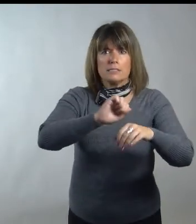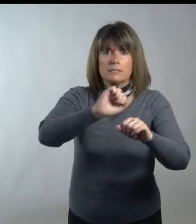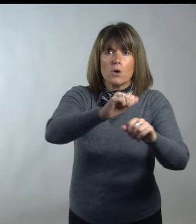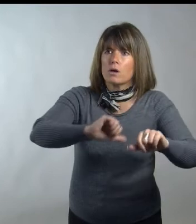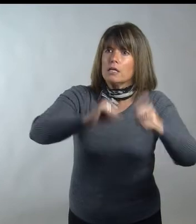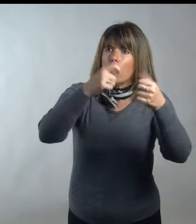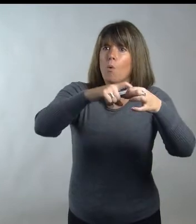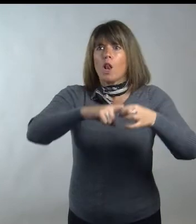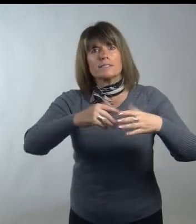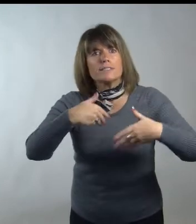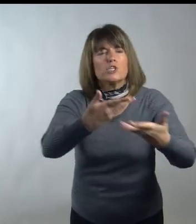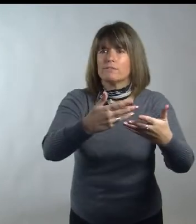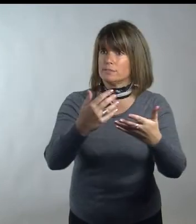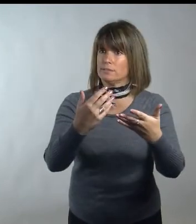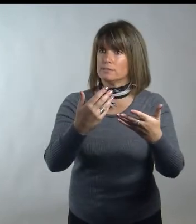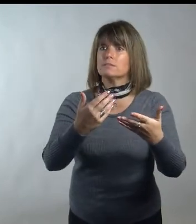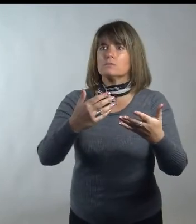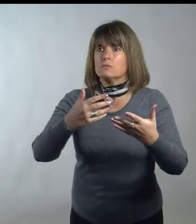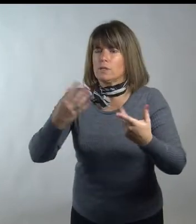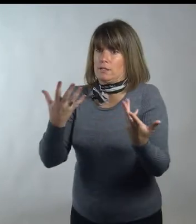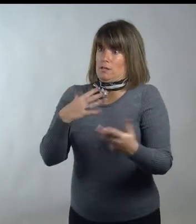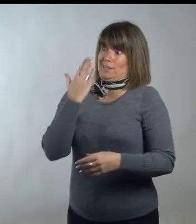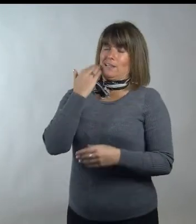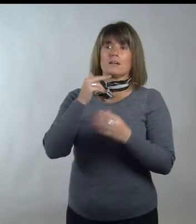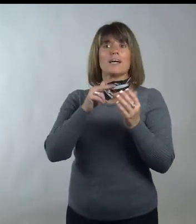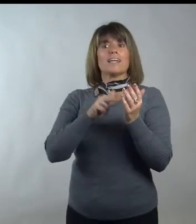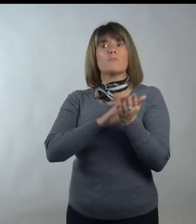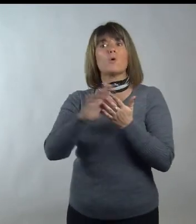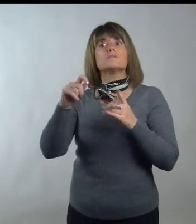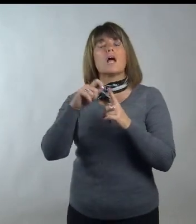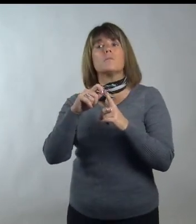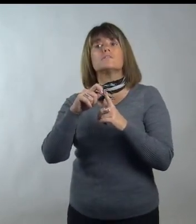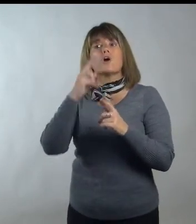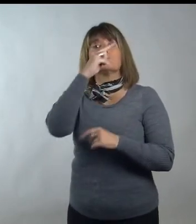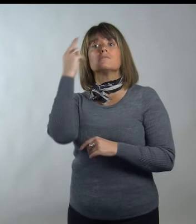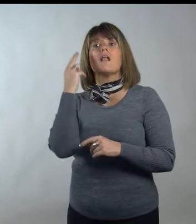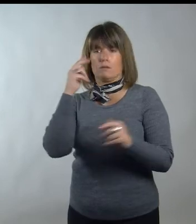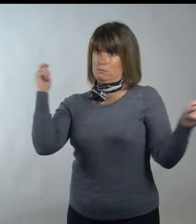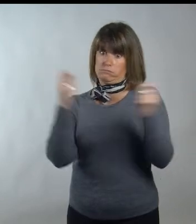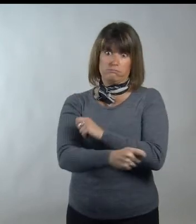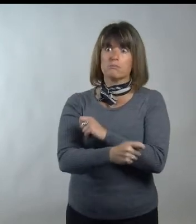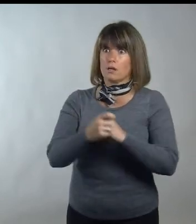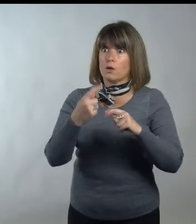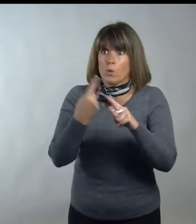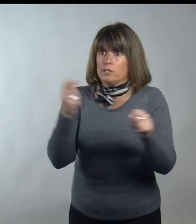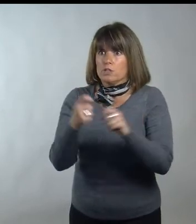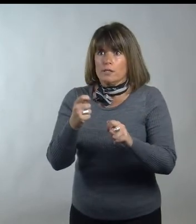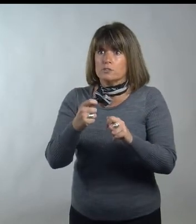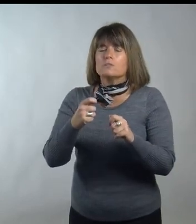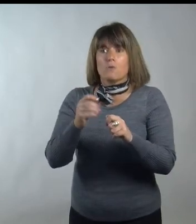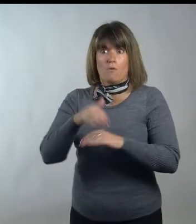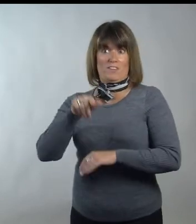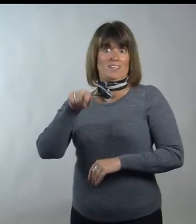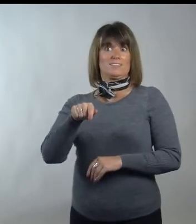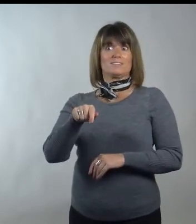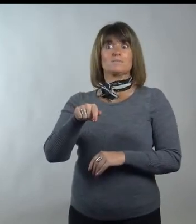some urgent changes recently in Neath Talbot Hospital because of this. Of course, money is also an issue for the NHS as well